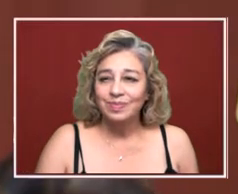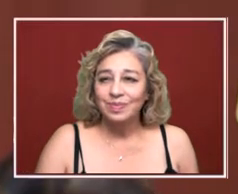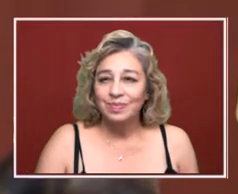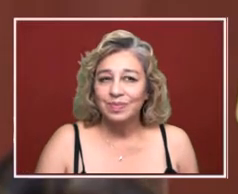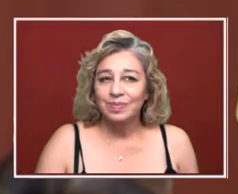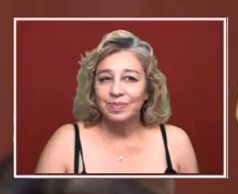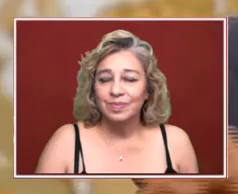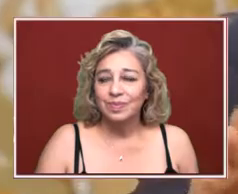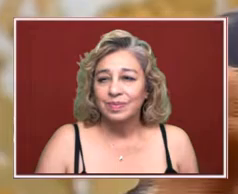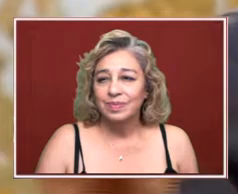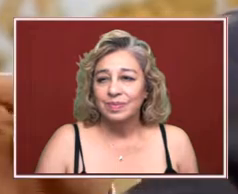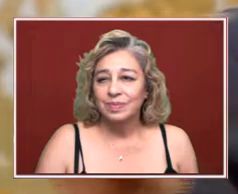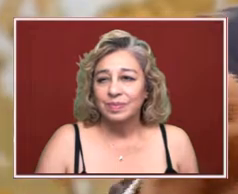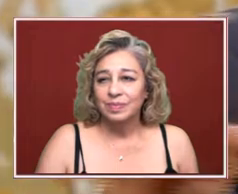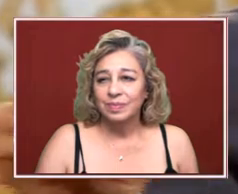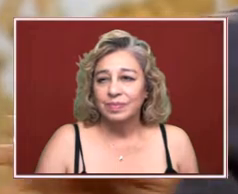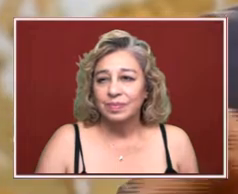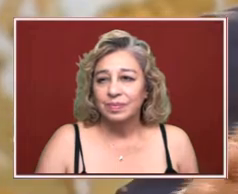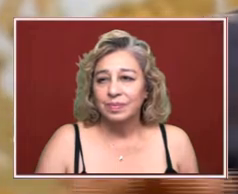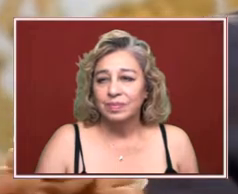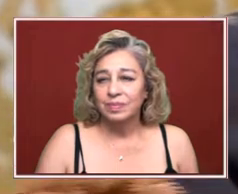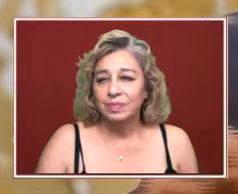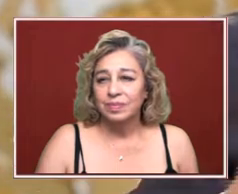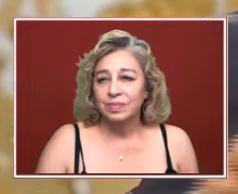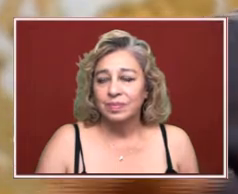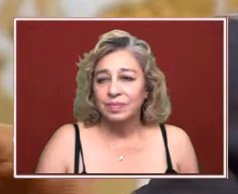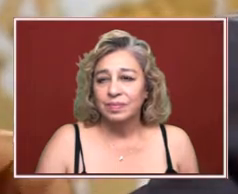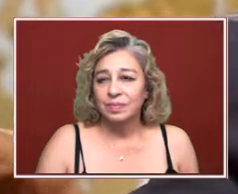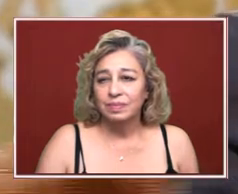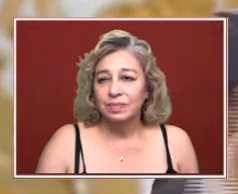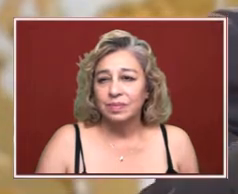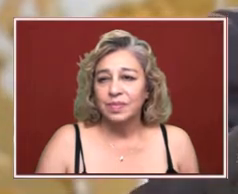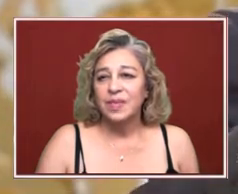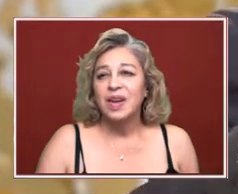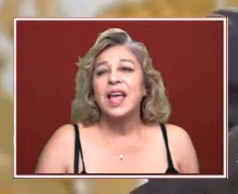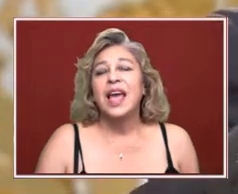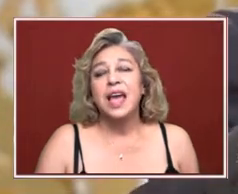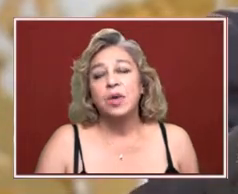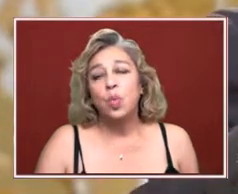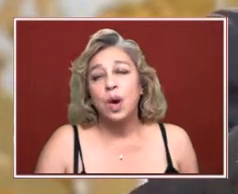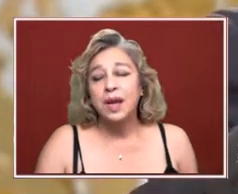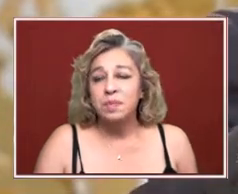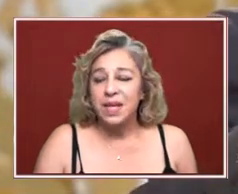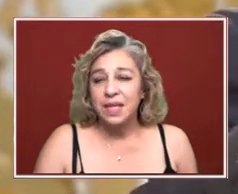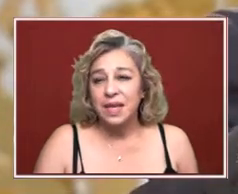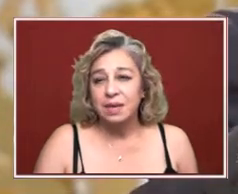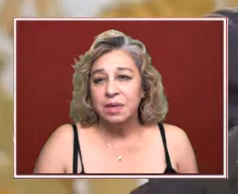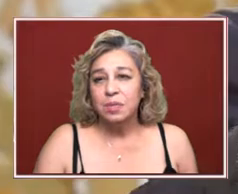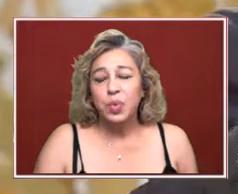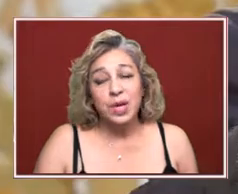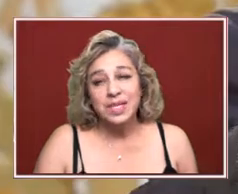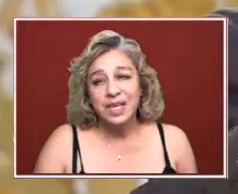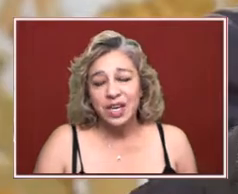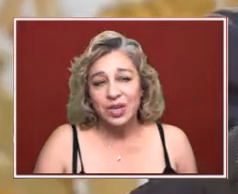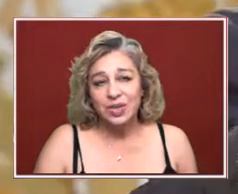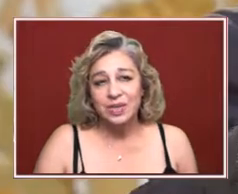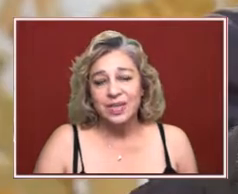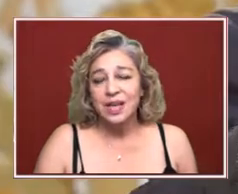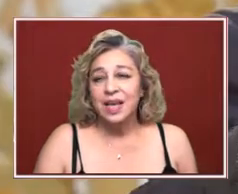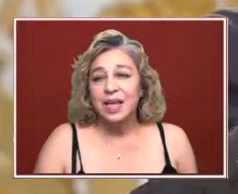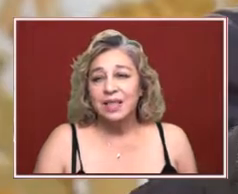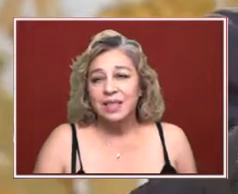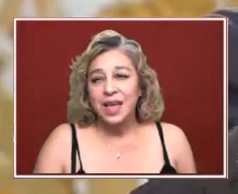1,000,000 de niñas y niños pobres con discapacidad and 1,000,000 boys and